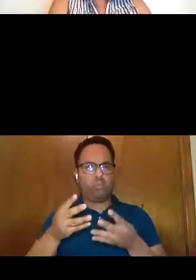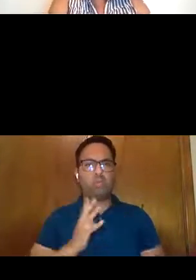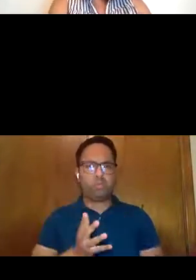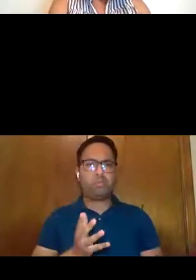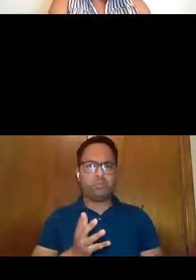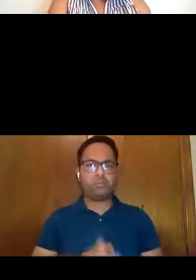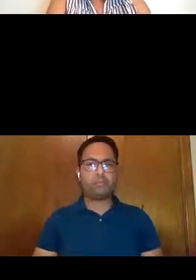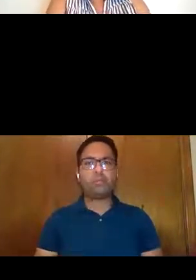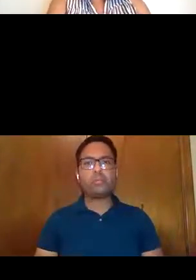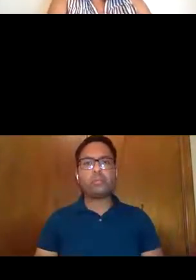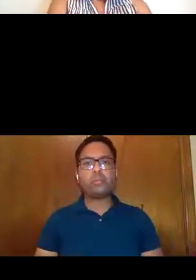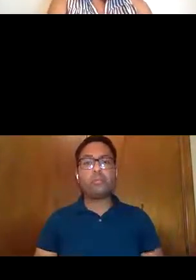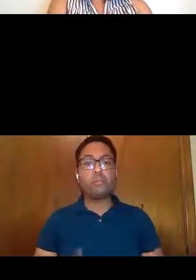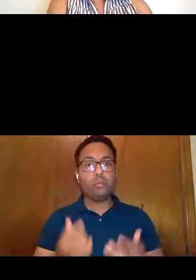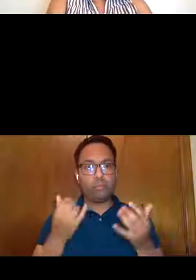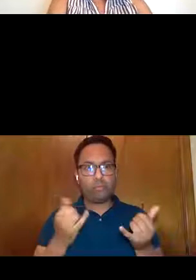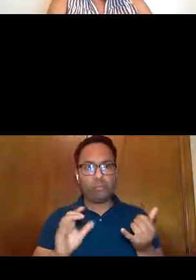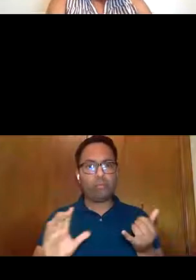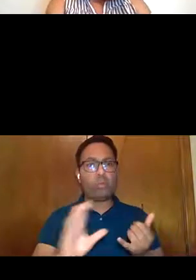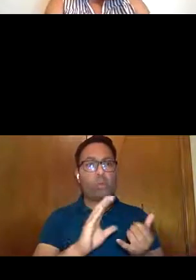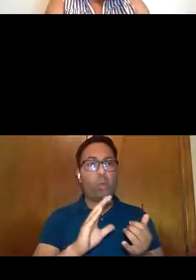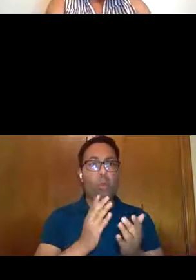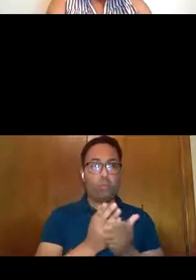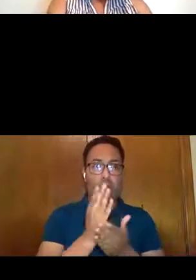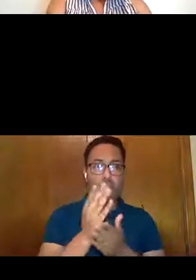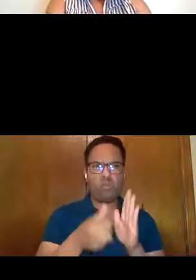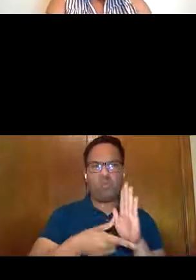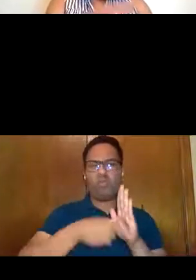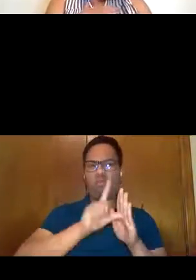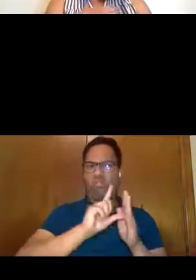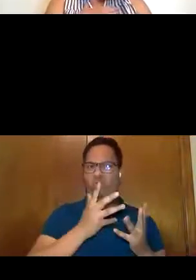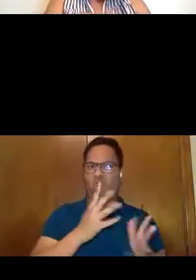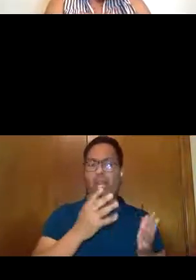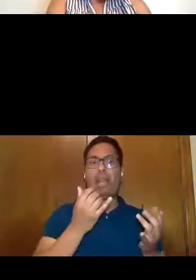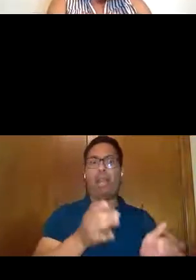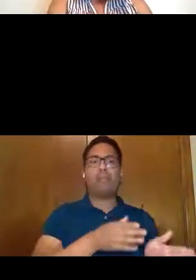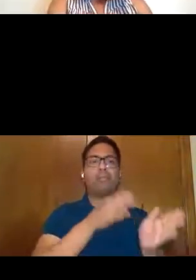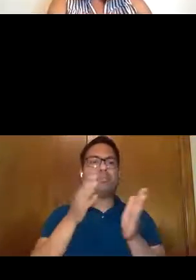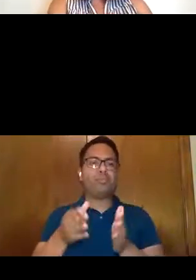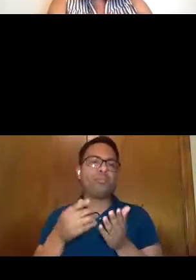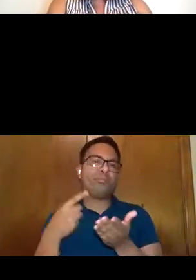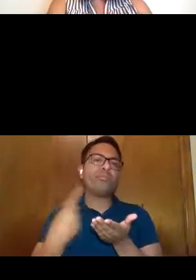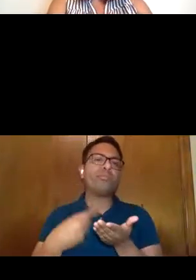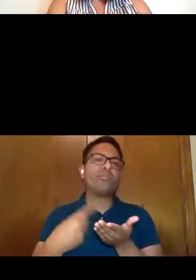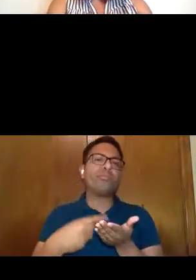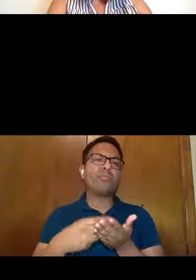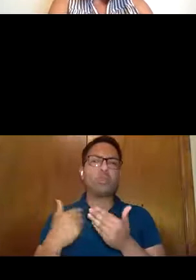Now that we've reviewed your rights, now let's talk through responsibilities that we as individuals